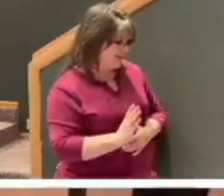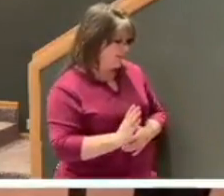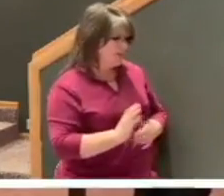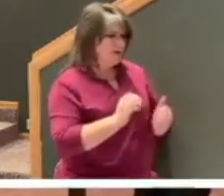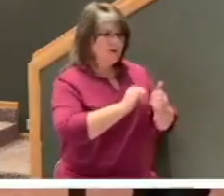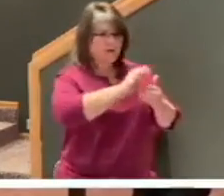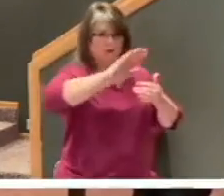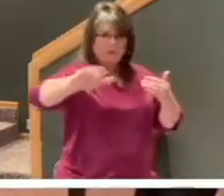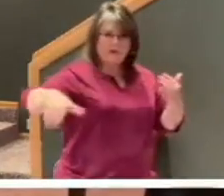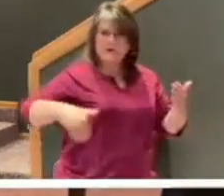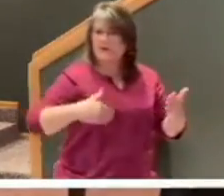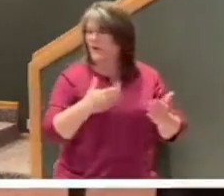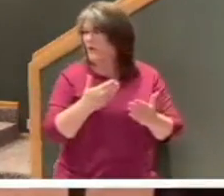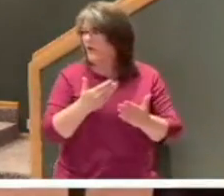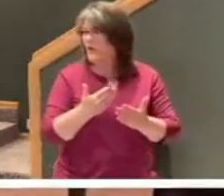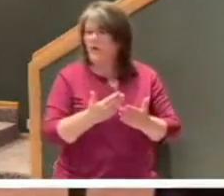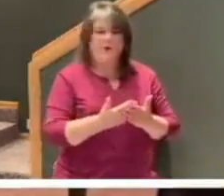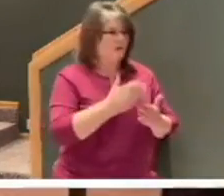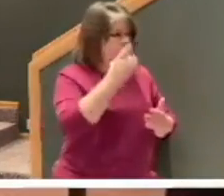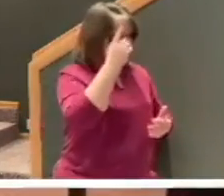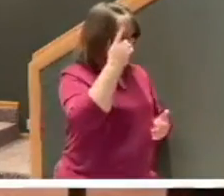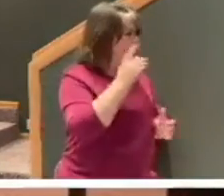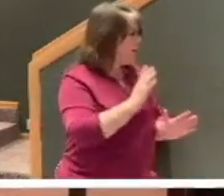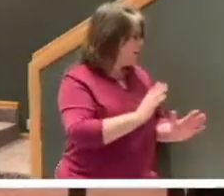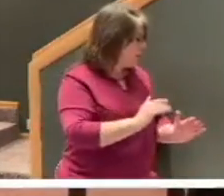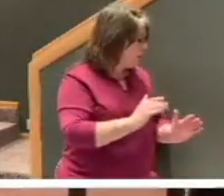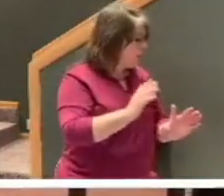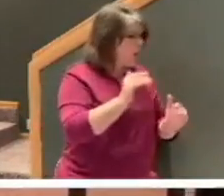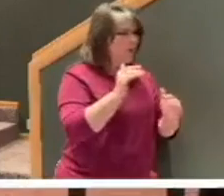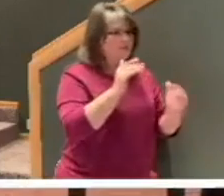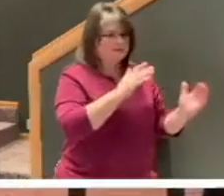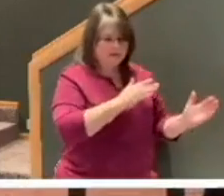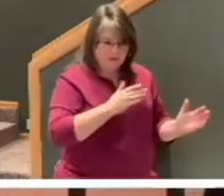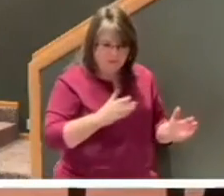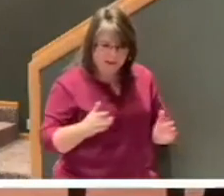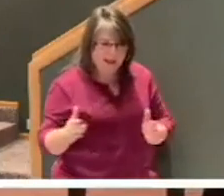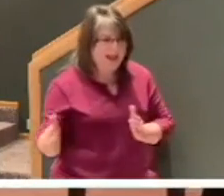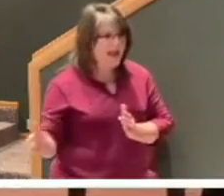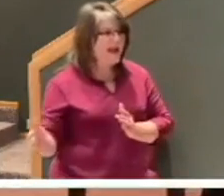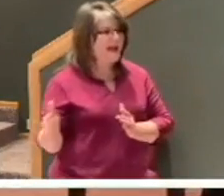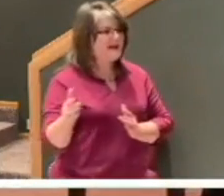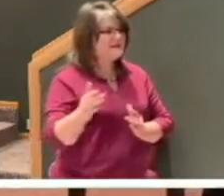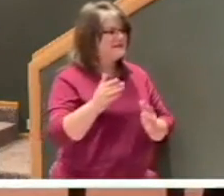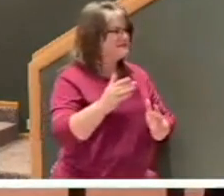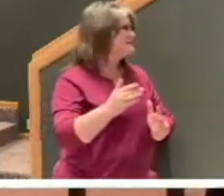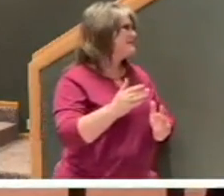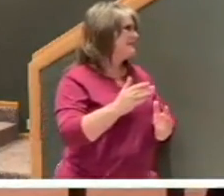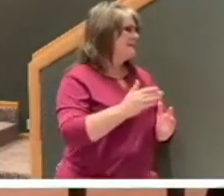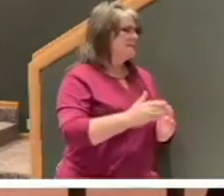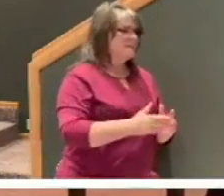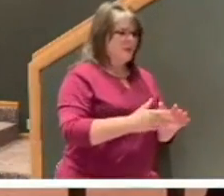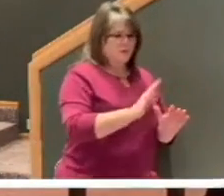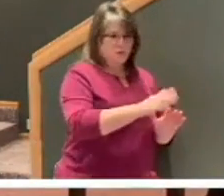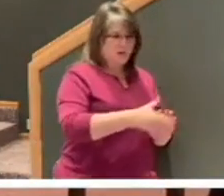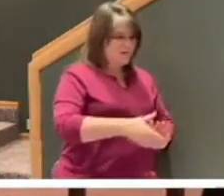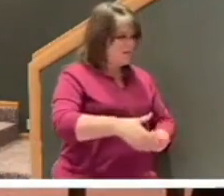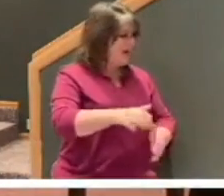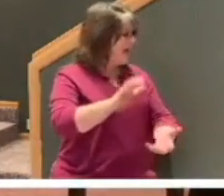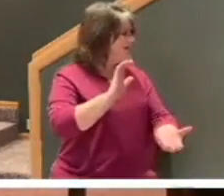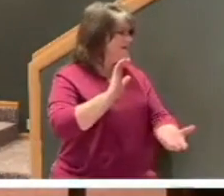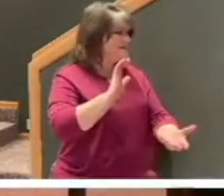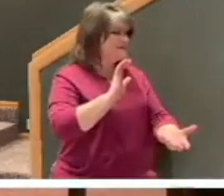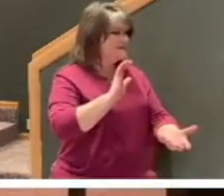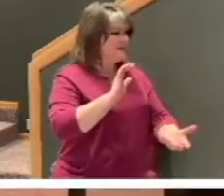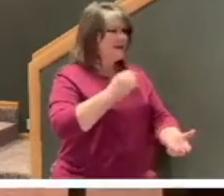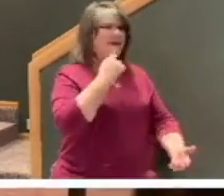with all your little hopes, your plans, your designs, your mess,